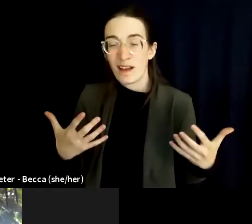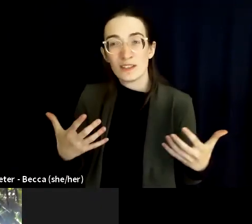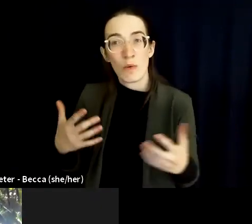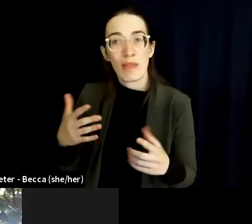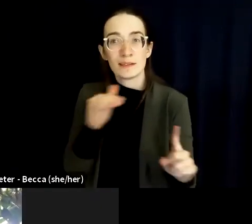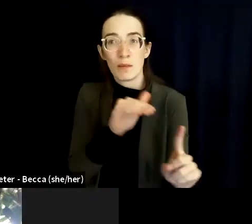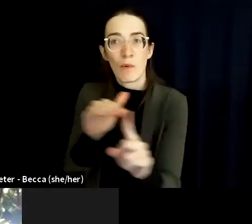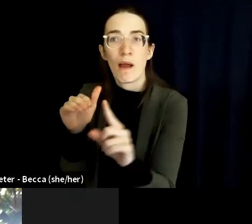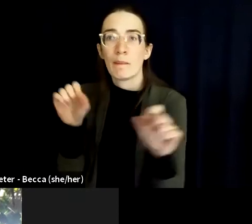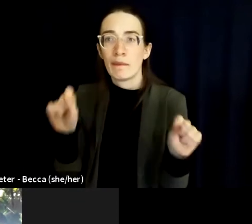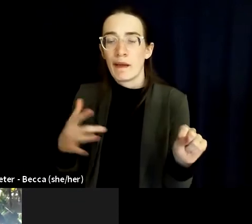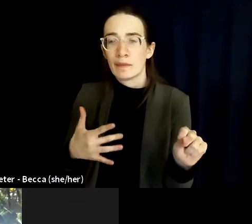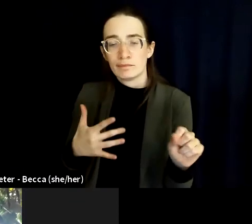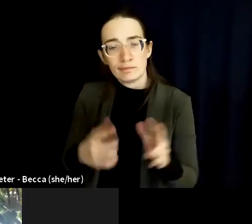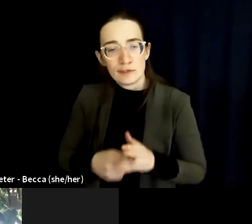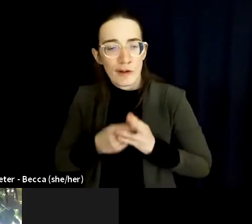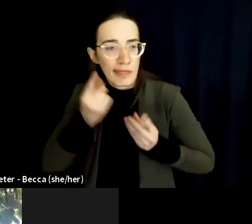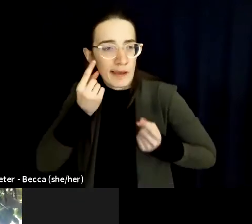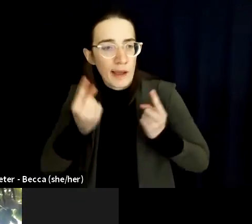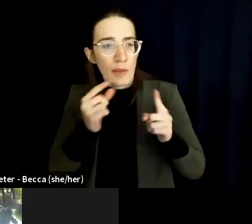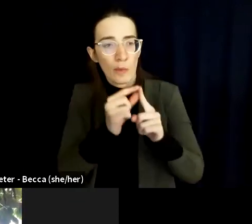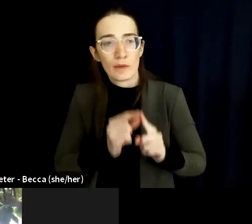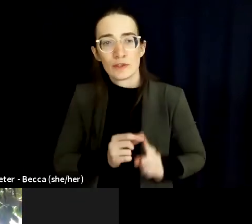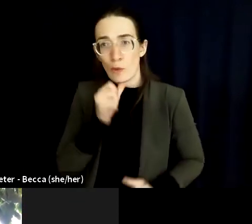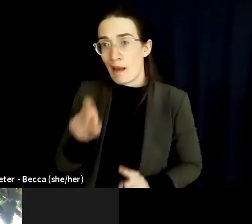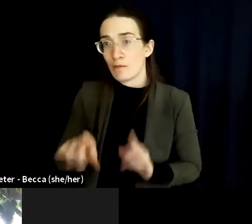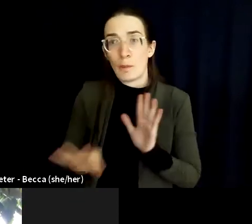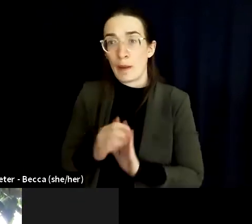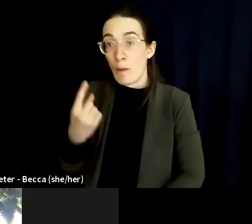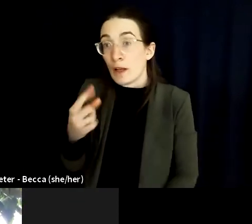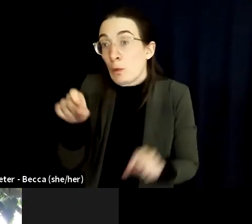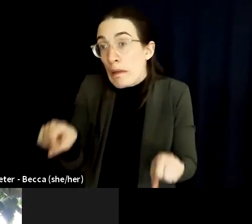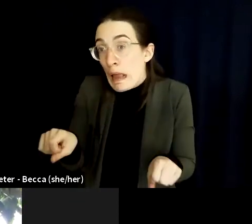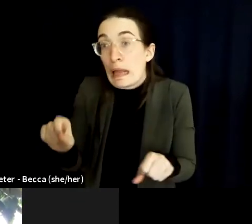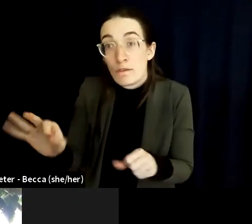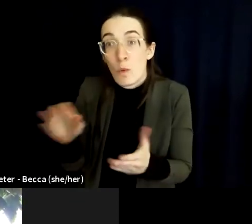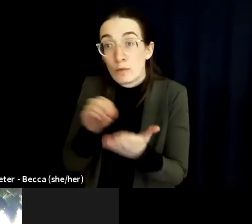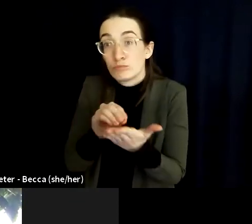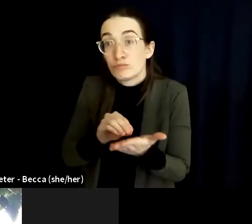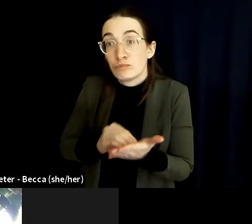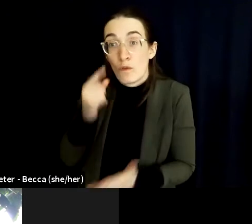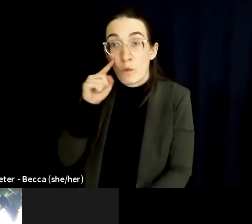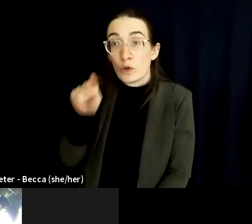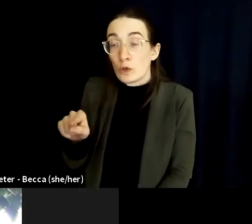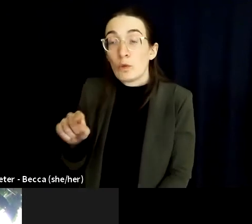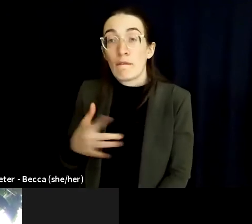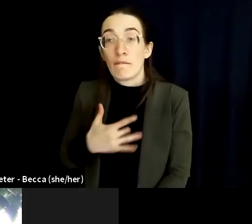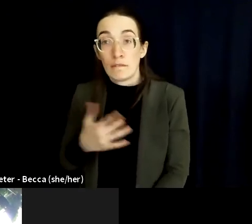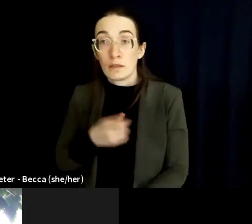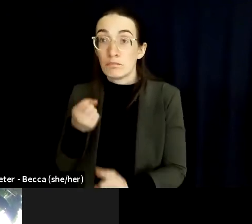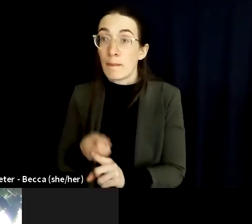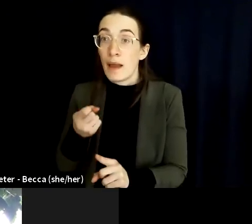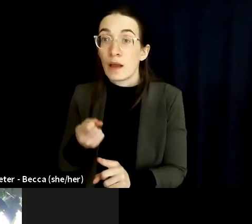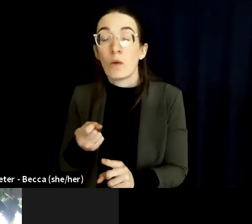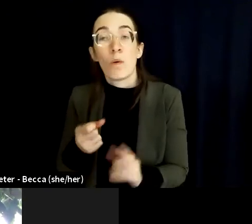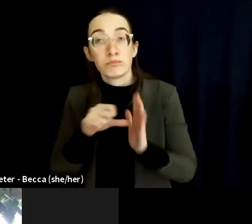you to start thinking about those words. You don't have to select one. You can if you want to write a few down that stood out to you, or a few things that